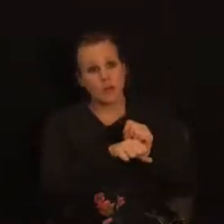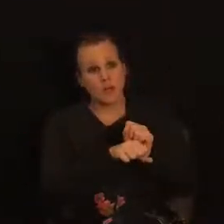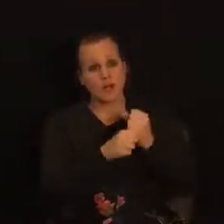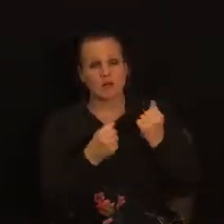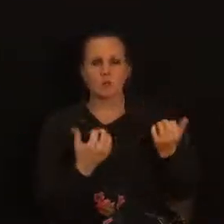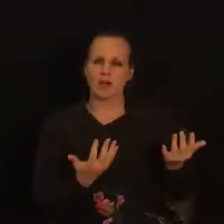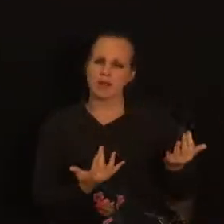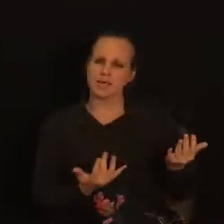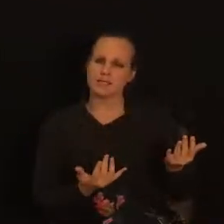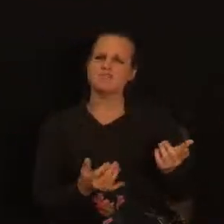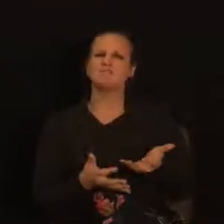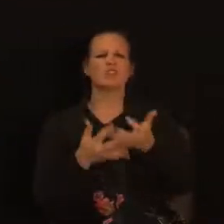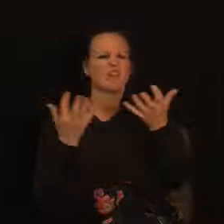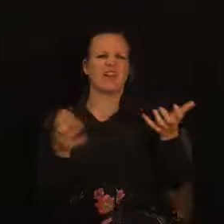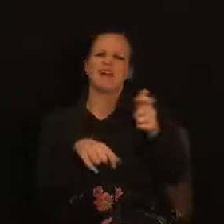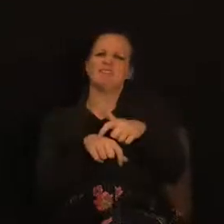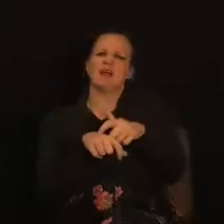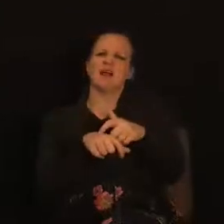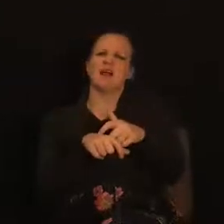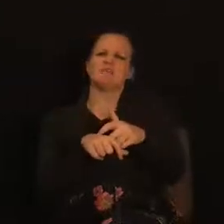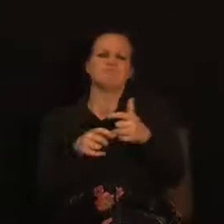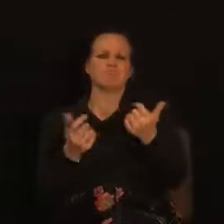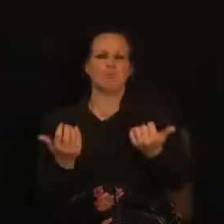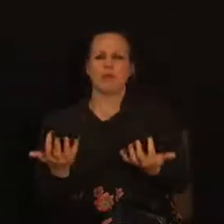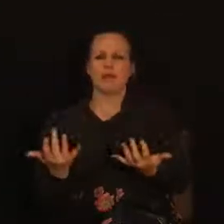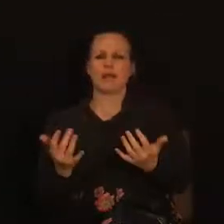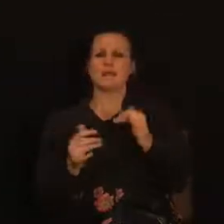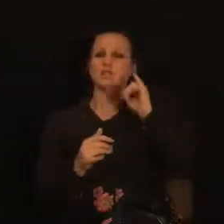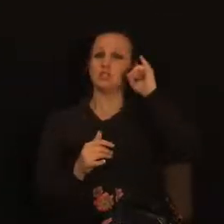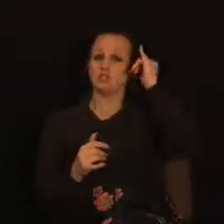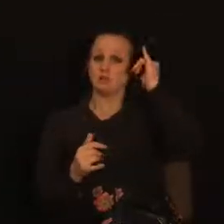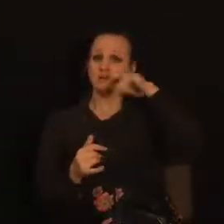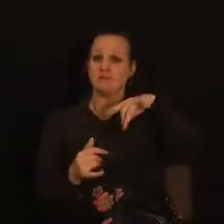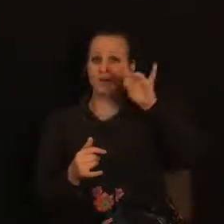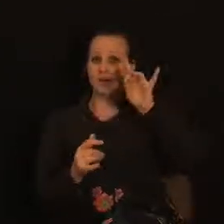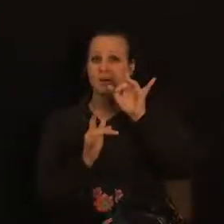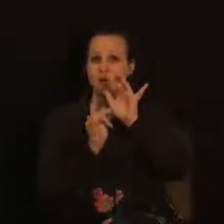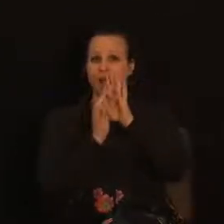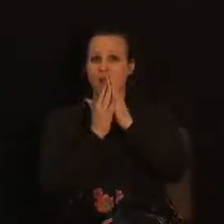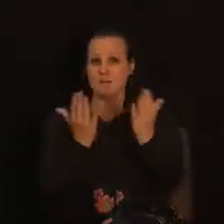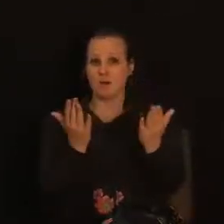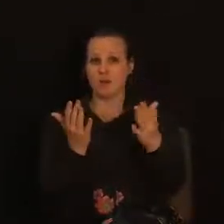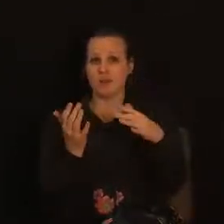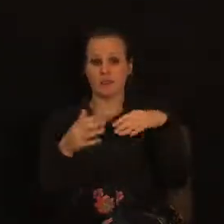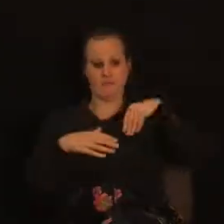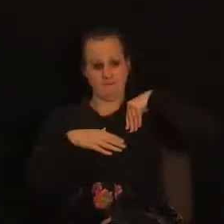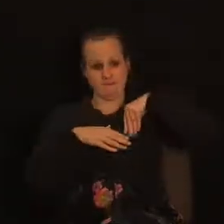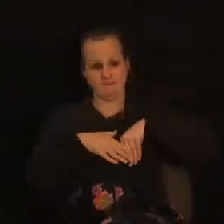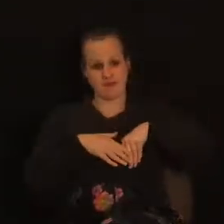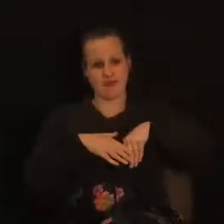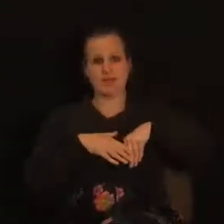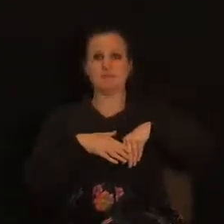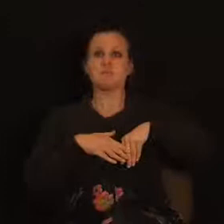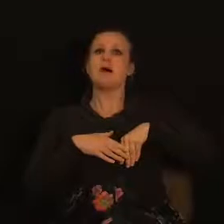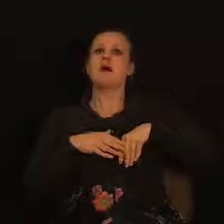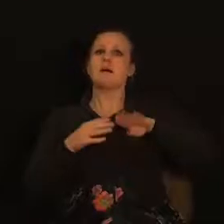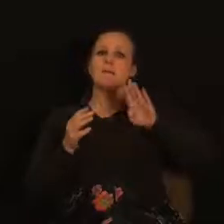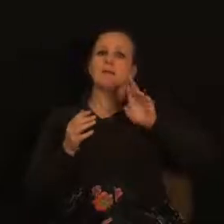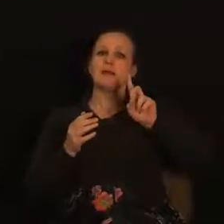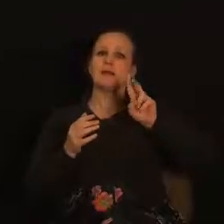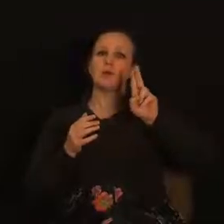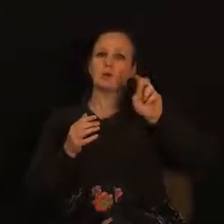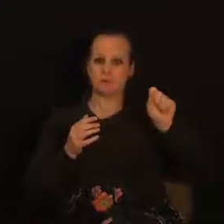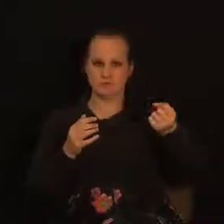anyway, you spend a lot of time waiting, and Jamie found a Bible that fit into the pocket of his BDUs. So he always had a Bible with